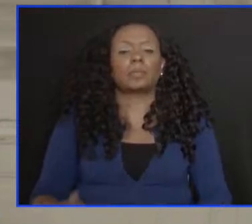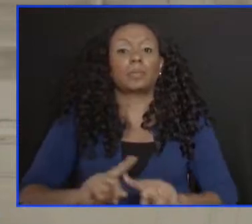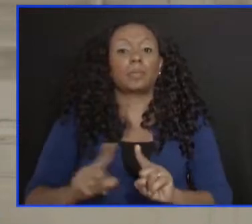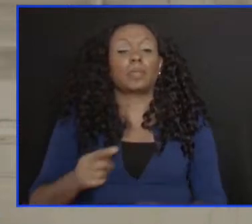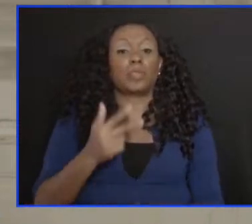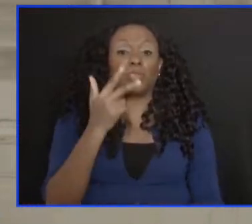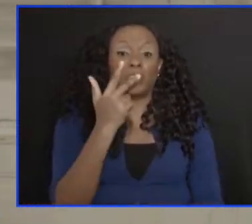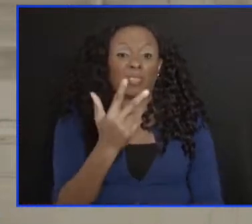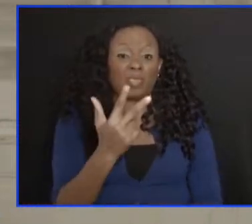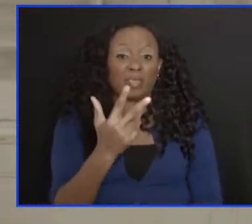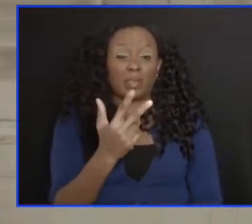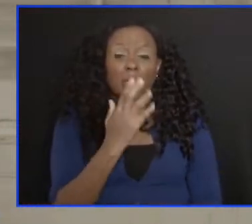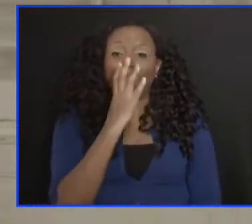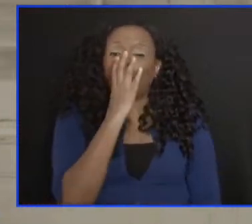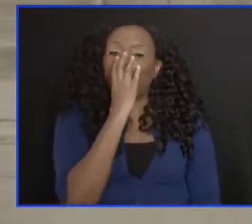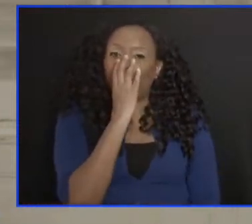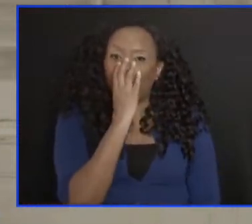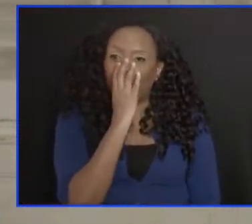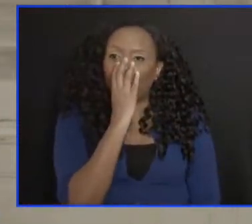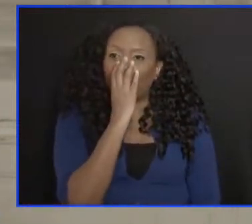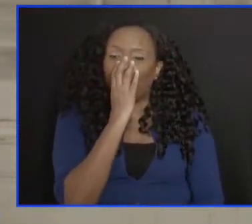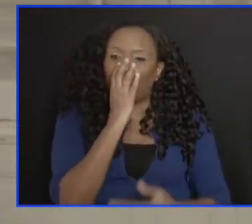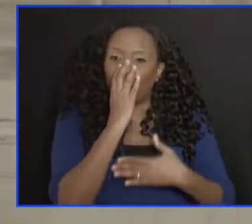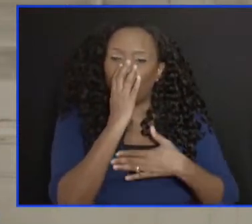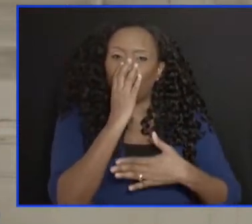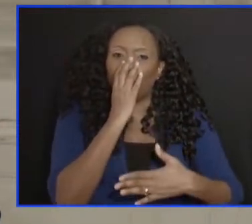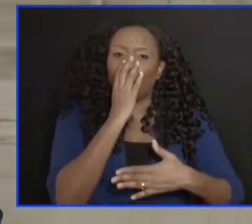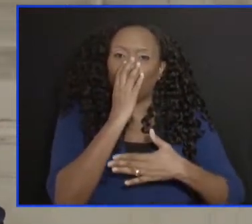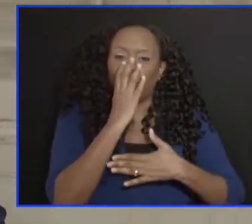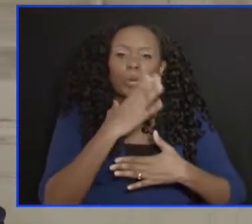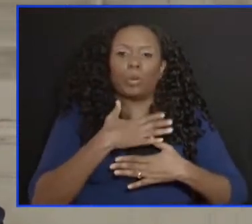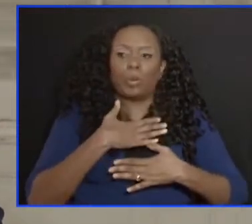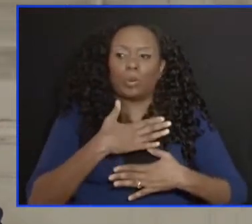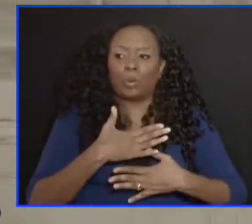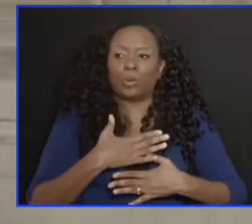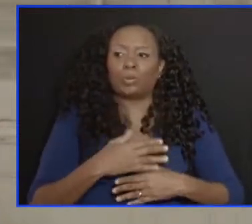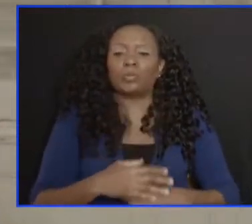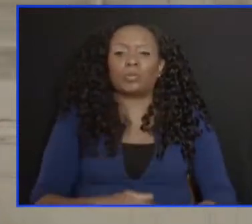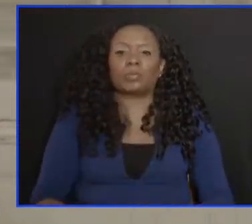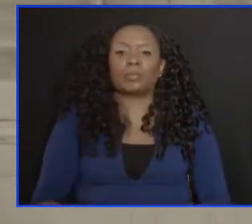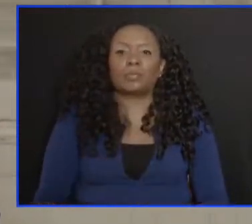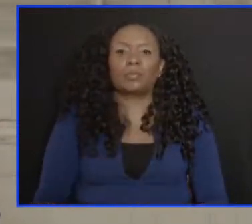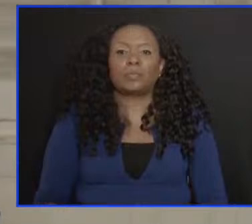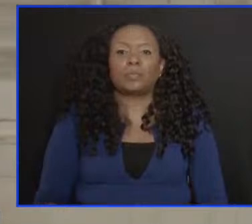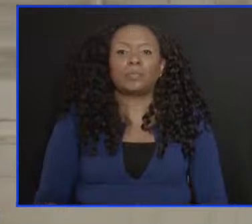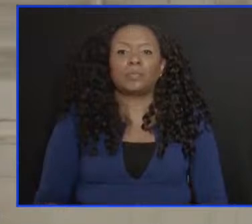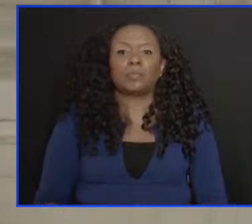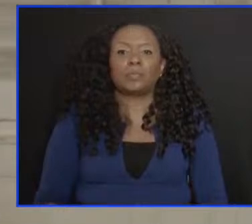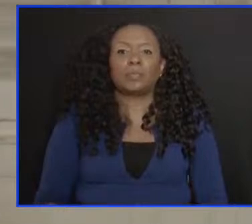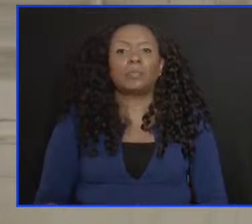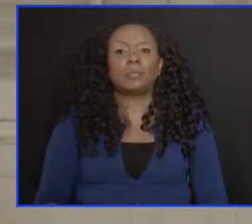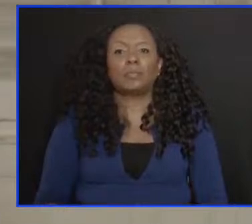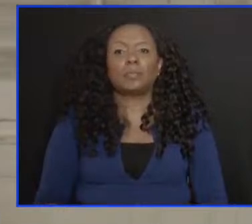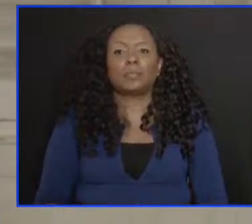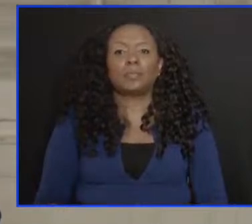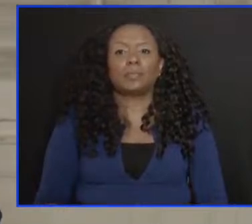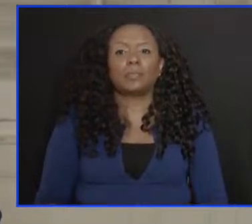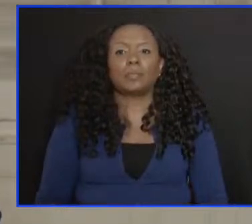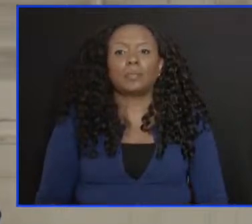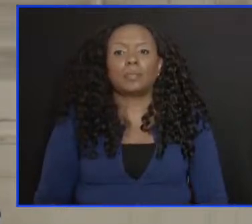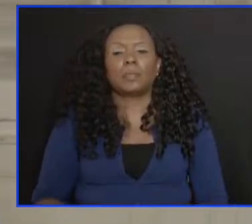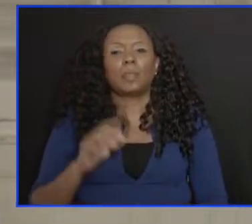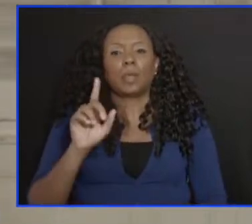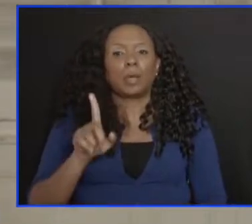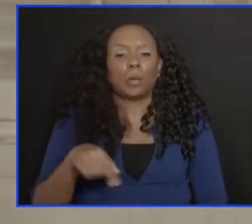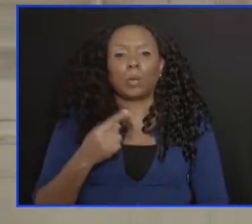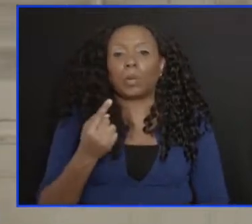are ventilated, whether it be what we call non-invasive ventilation. We don't put the mask on the face, or tubed, only 1